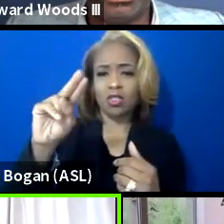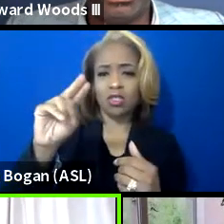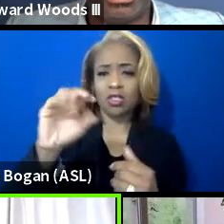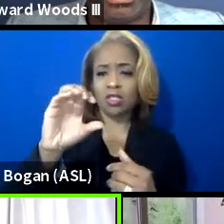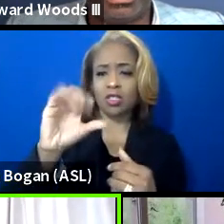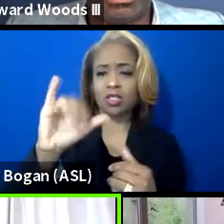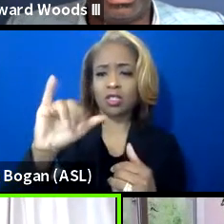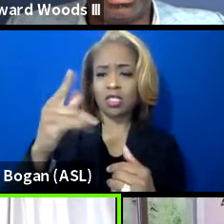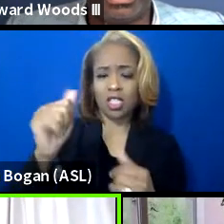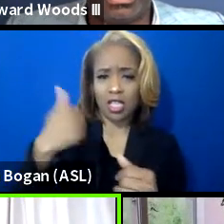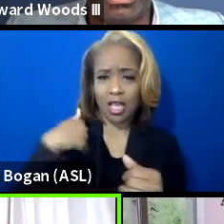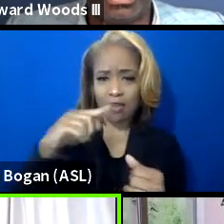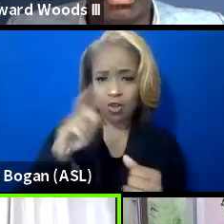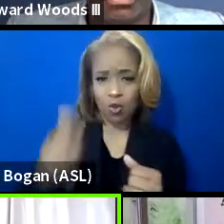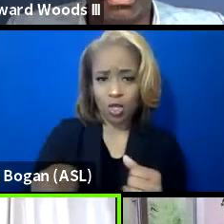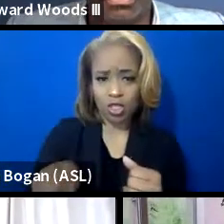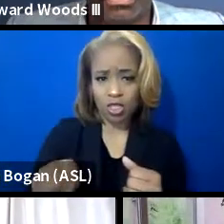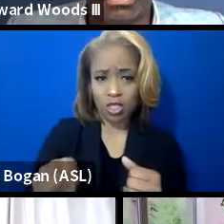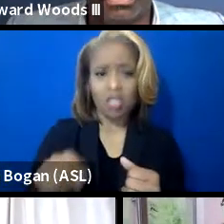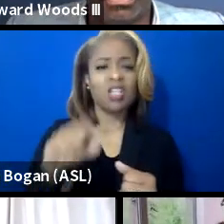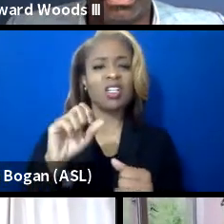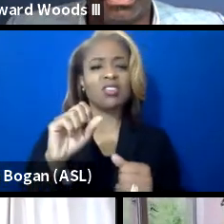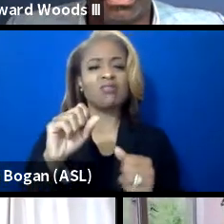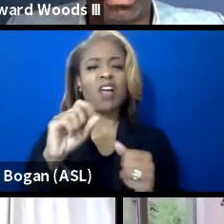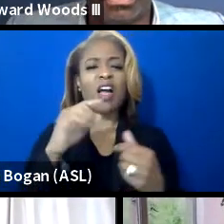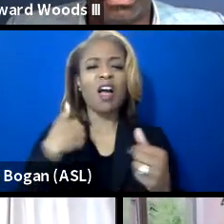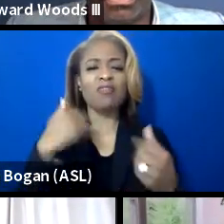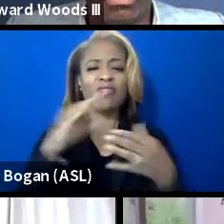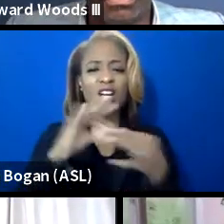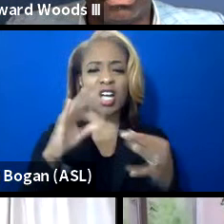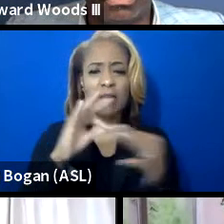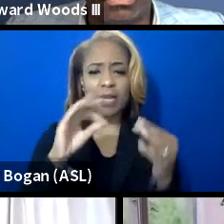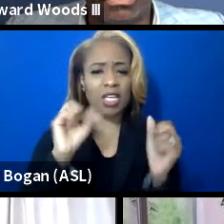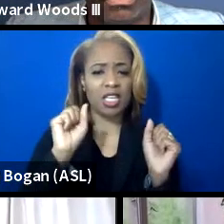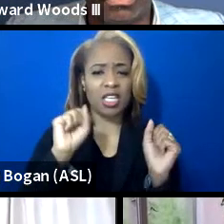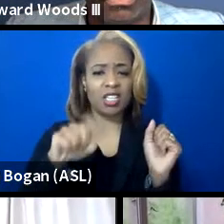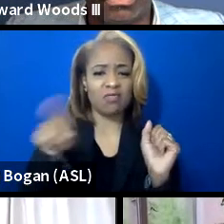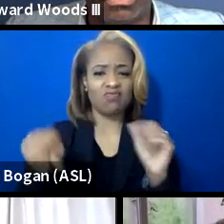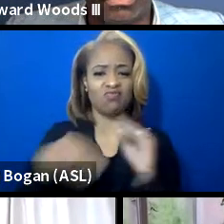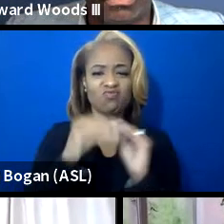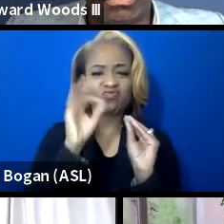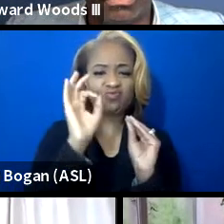sorry. Cynthia, did you have a question? I just have a comment. Can I just put this in here?